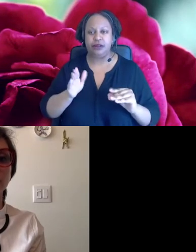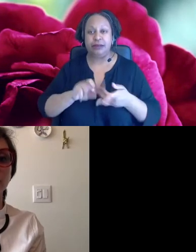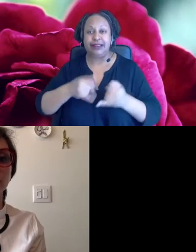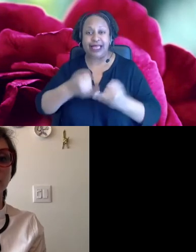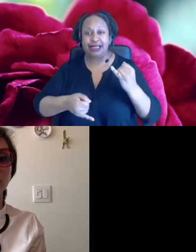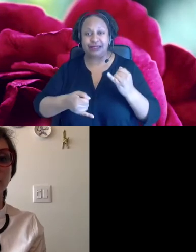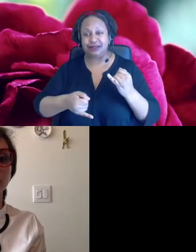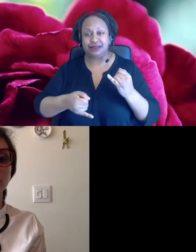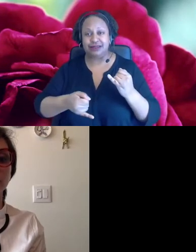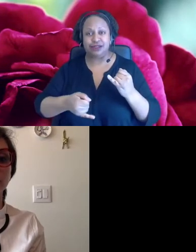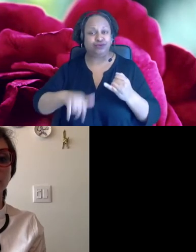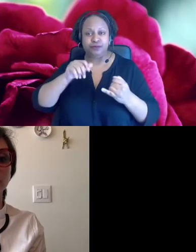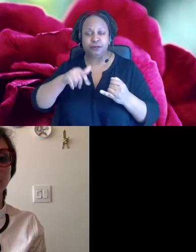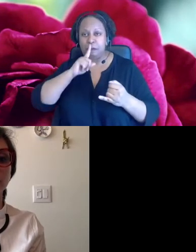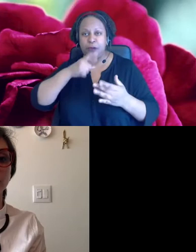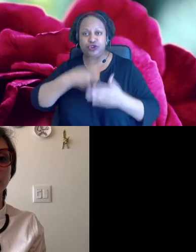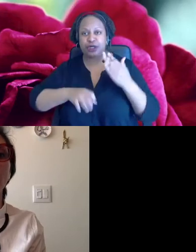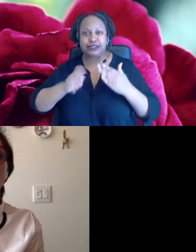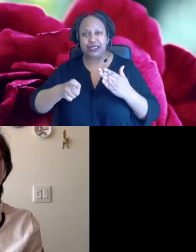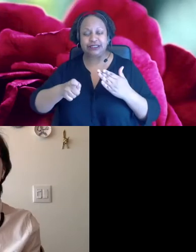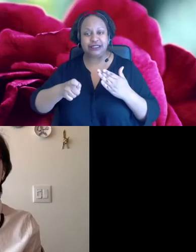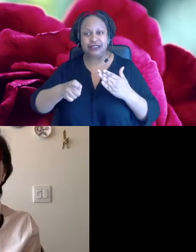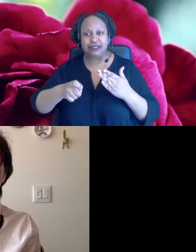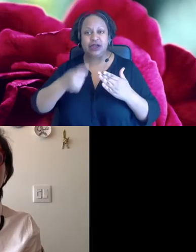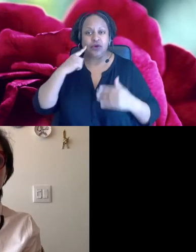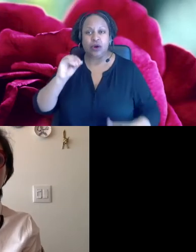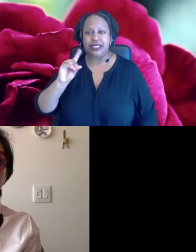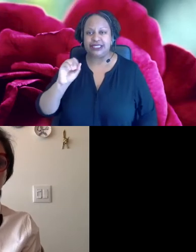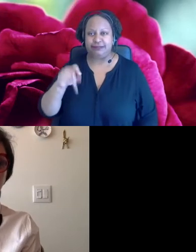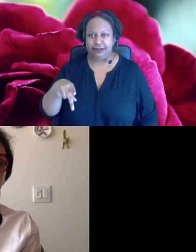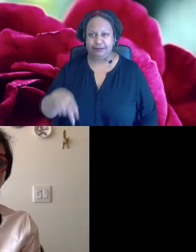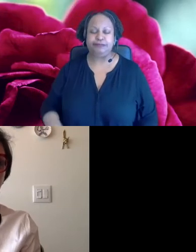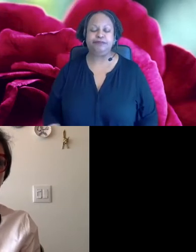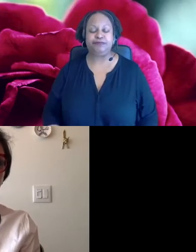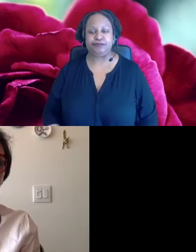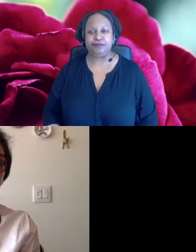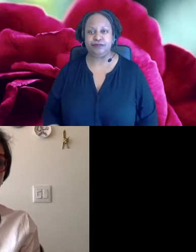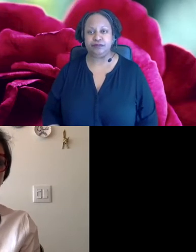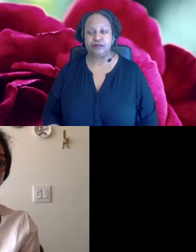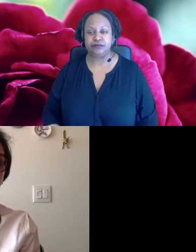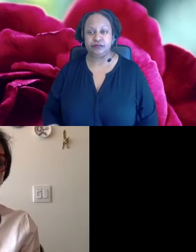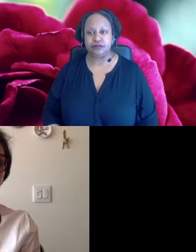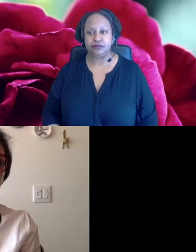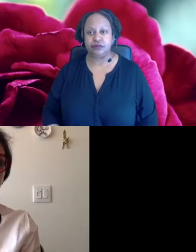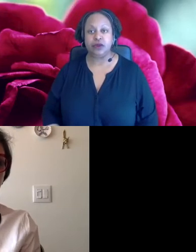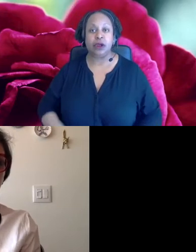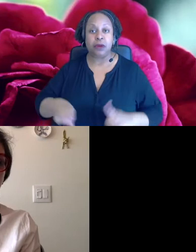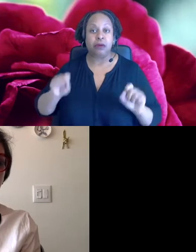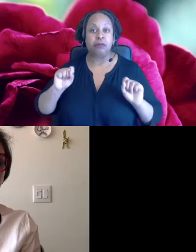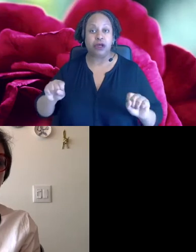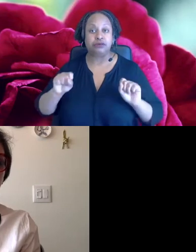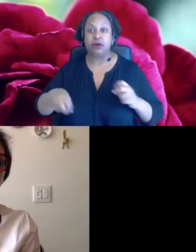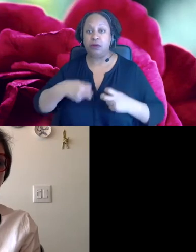get taxed on a net basis for the ODSP. Where that could present a